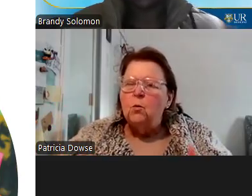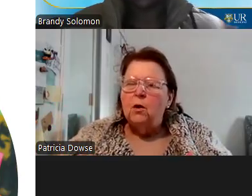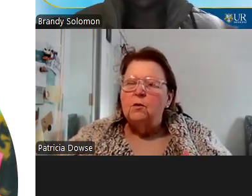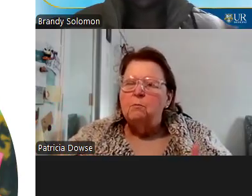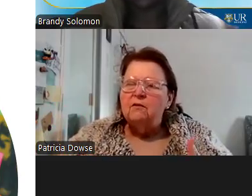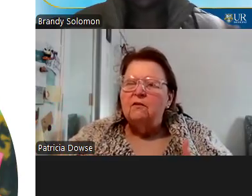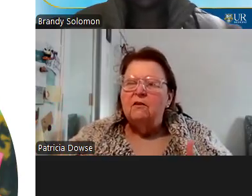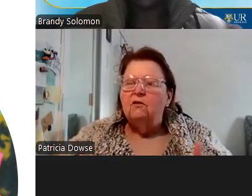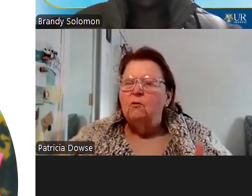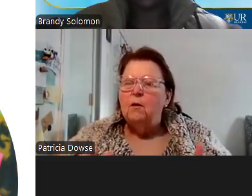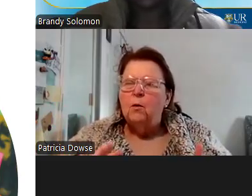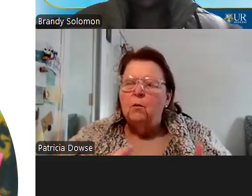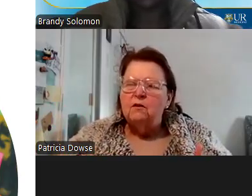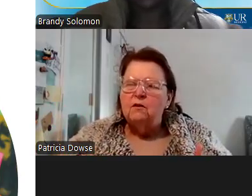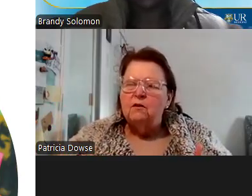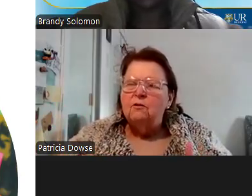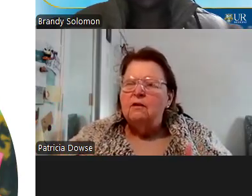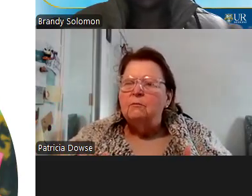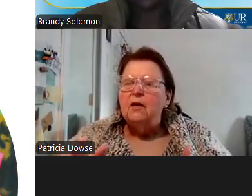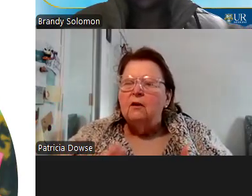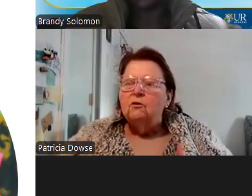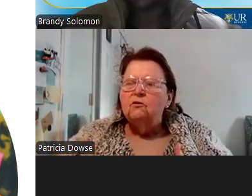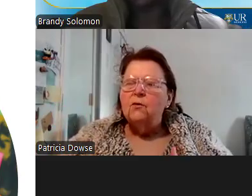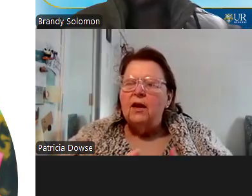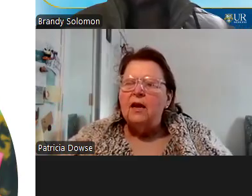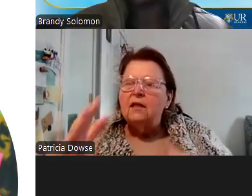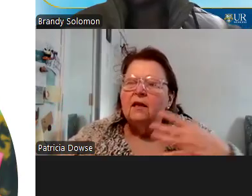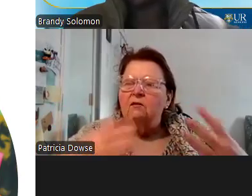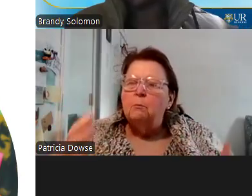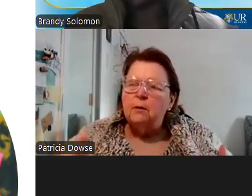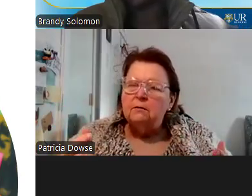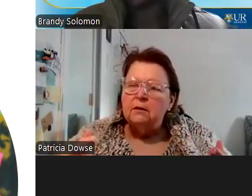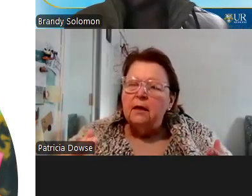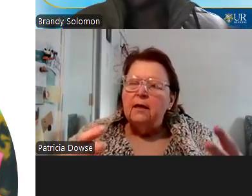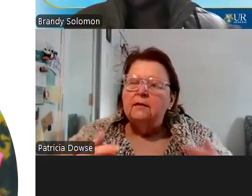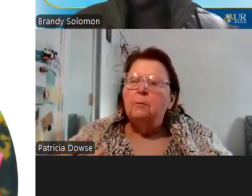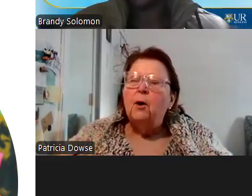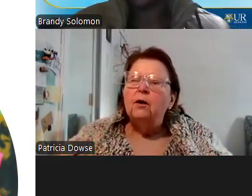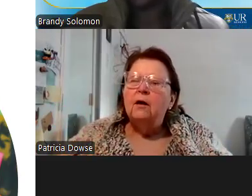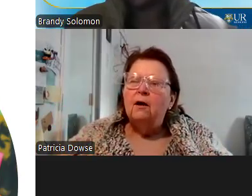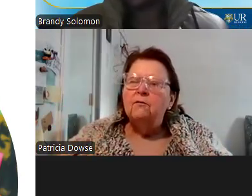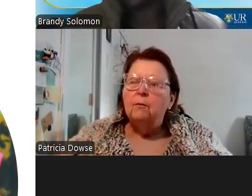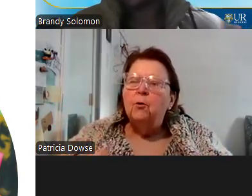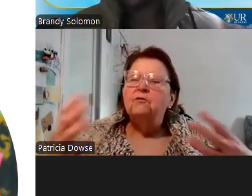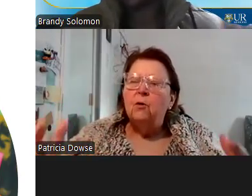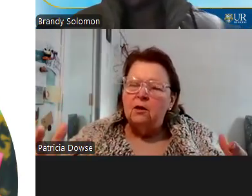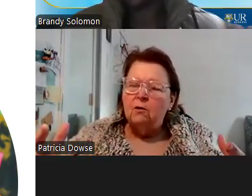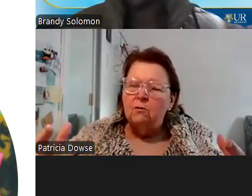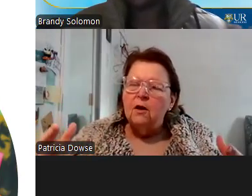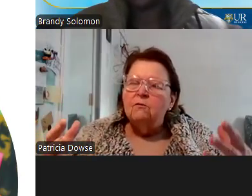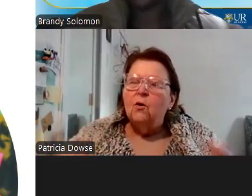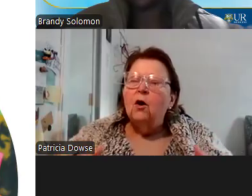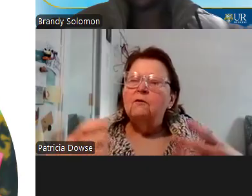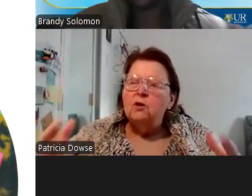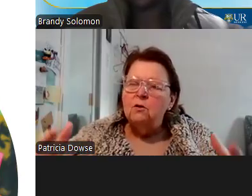as you work with businesses, as you may work with advisory teams. Just know that anything that gets built is now part of the